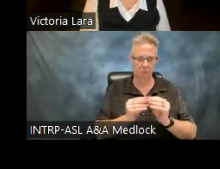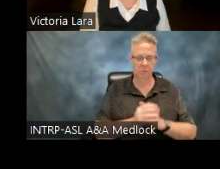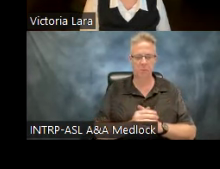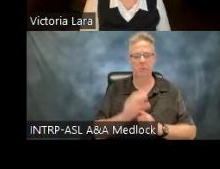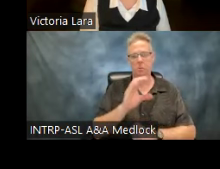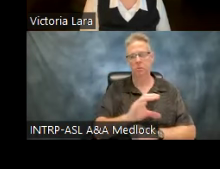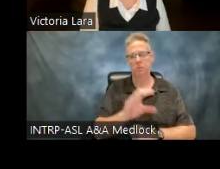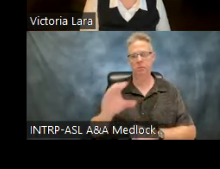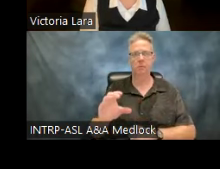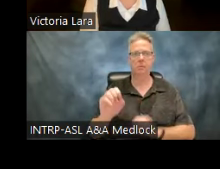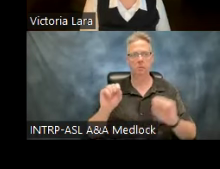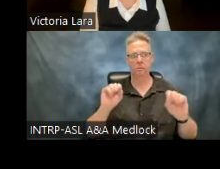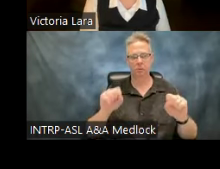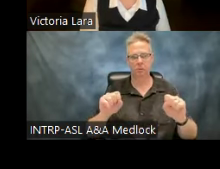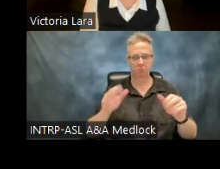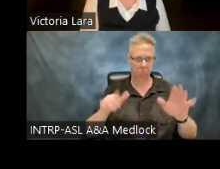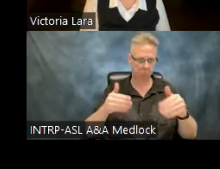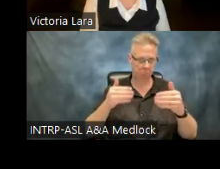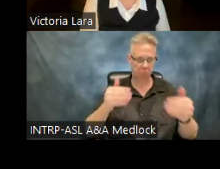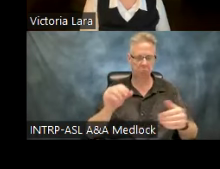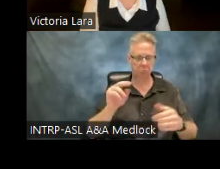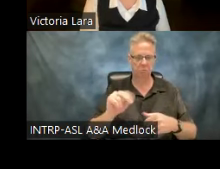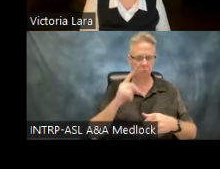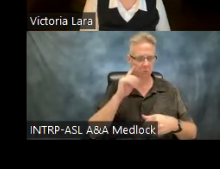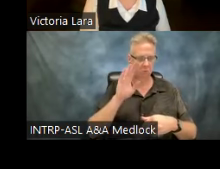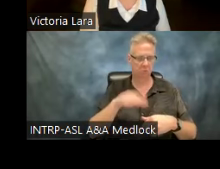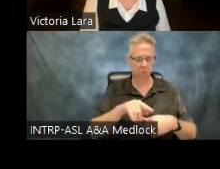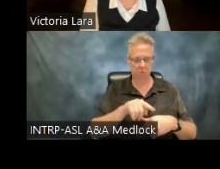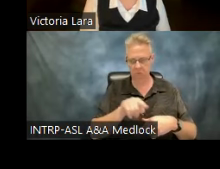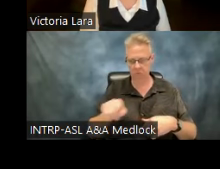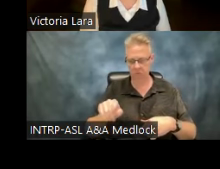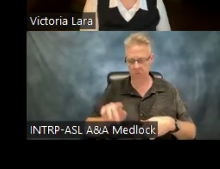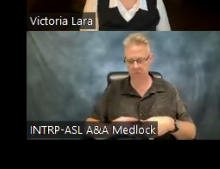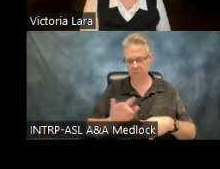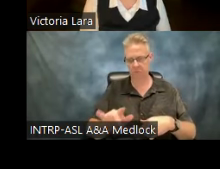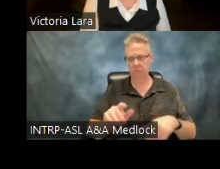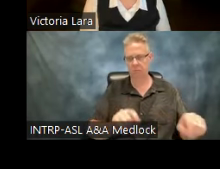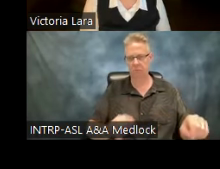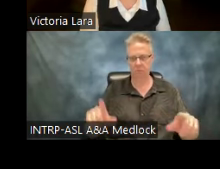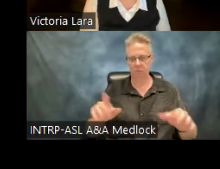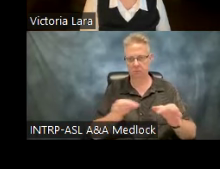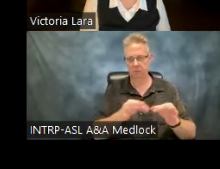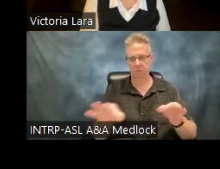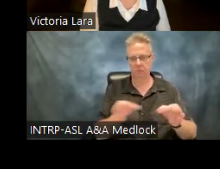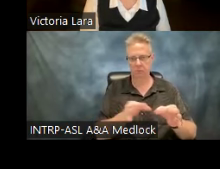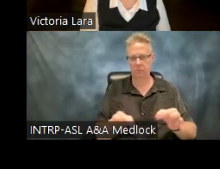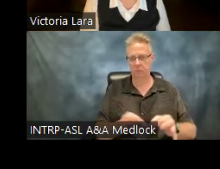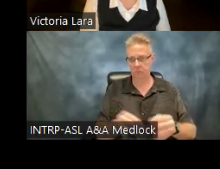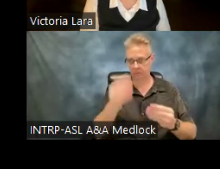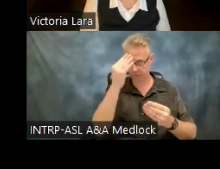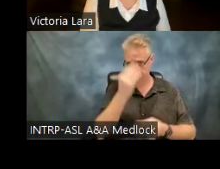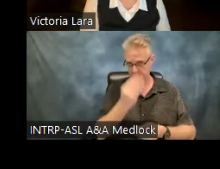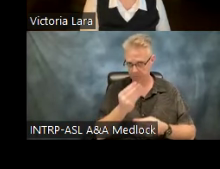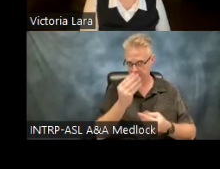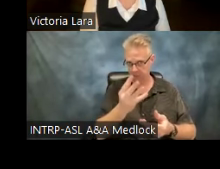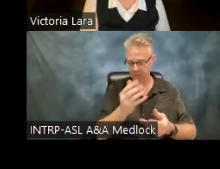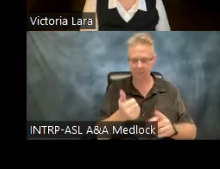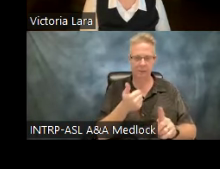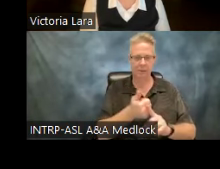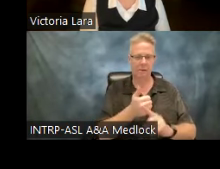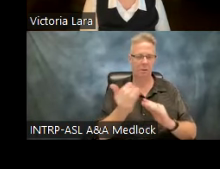captioning is turned on in Zoom as another means of assistance. But please note that this is an